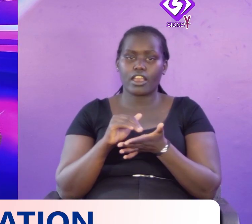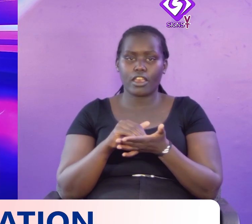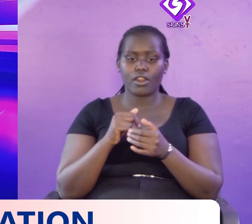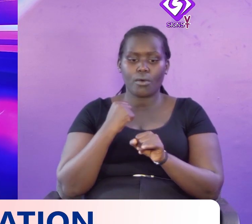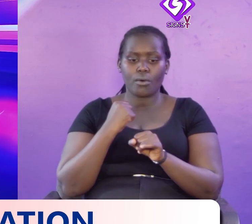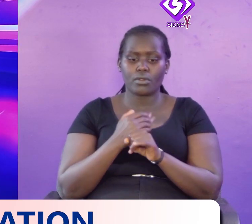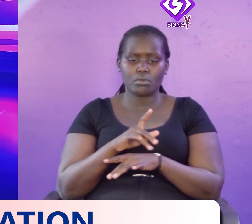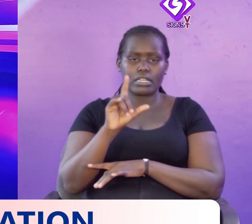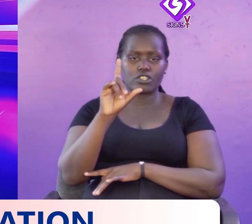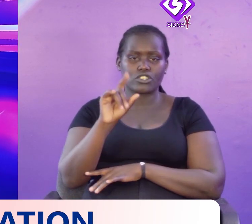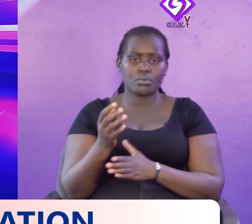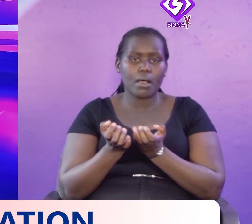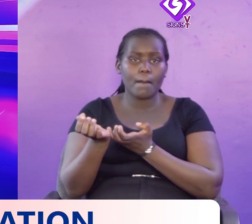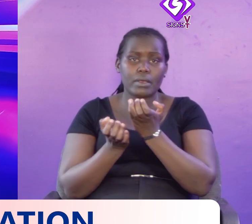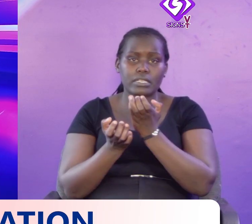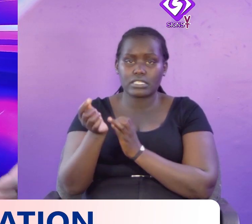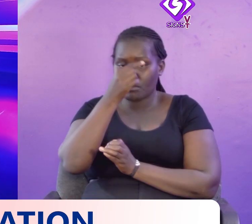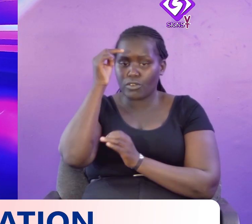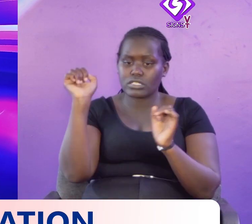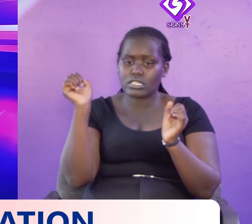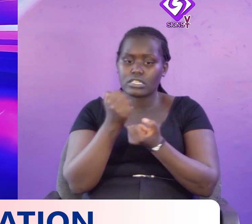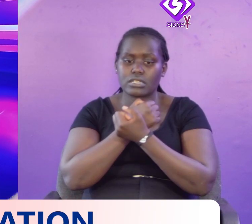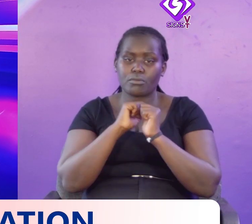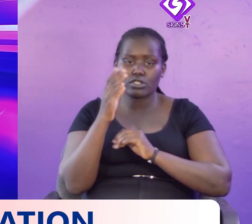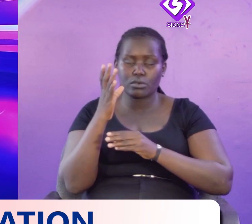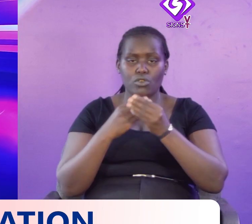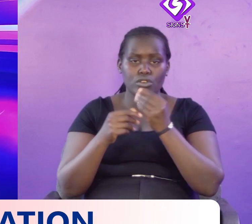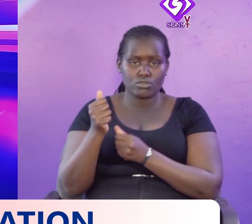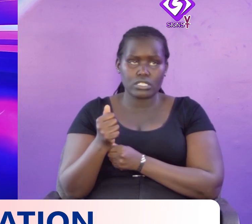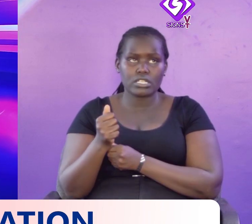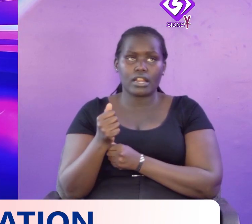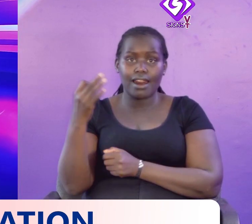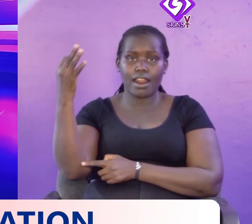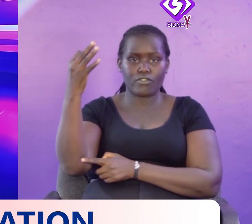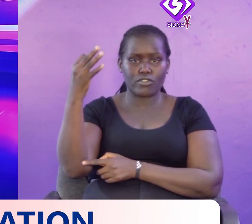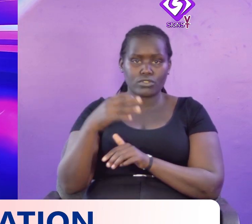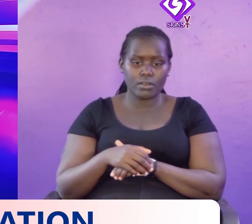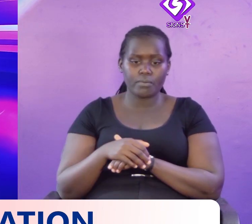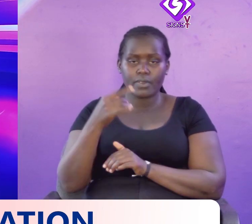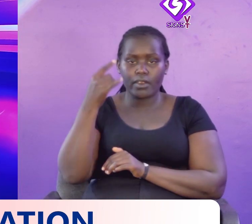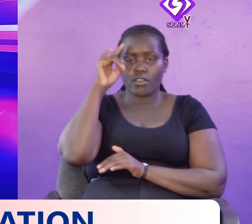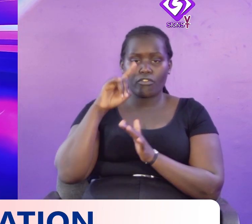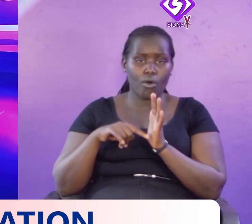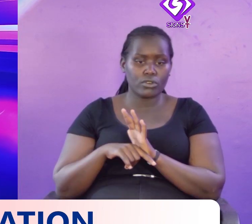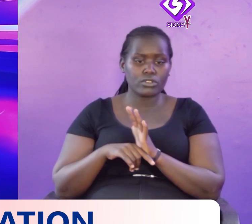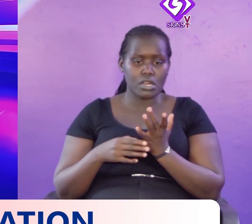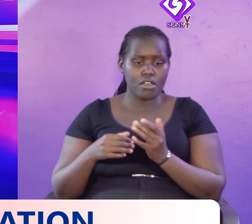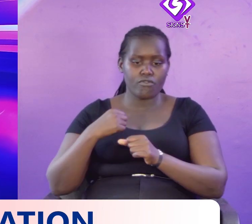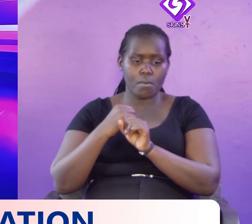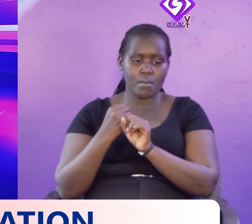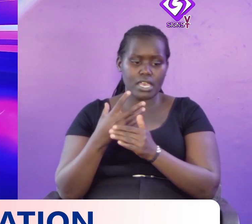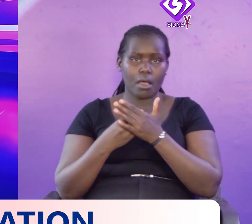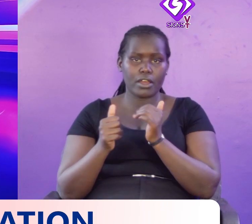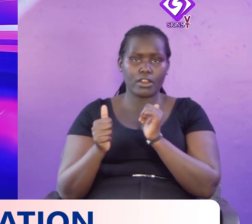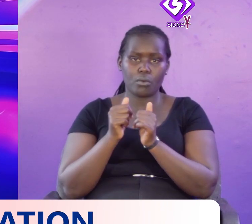very cheap business. Right. Because you can't sell a destiny just for little money that comes